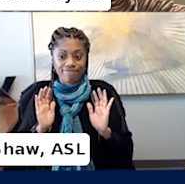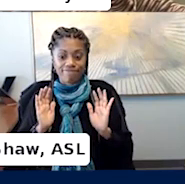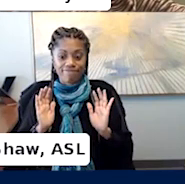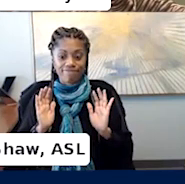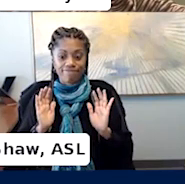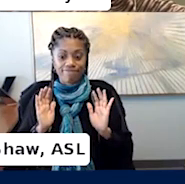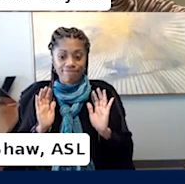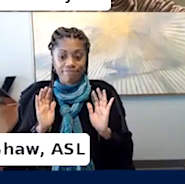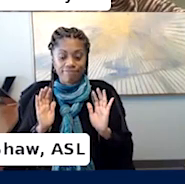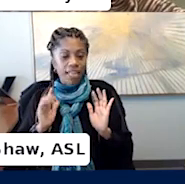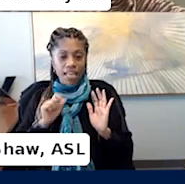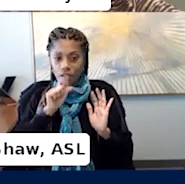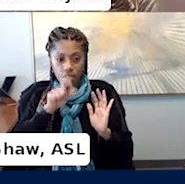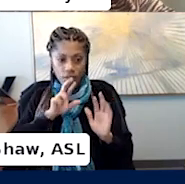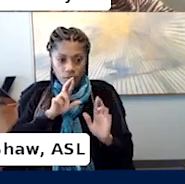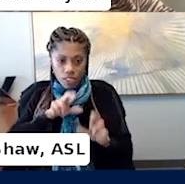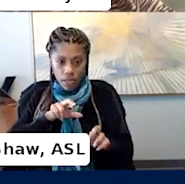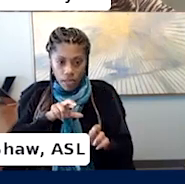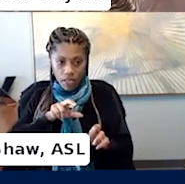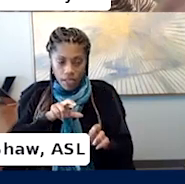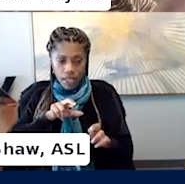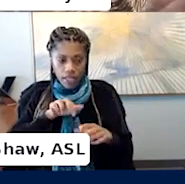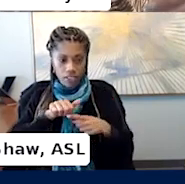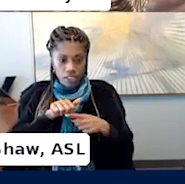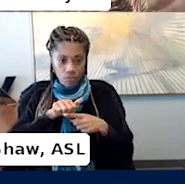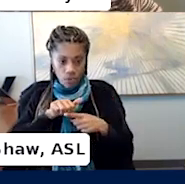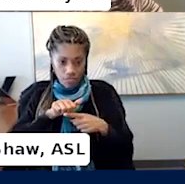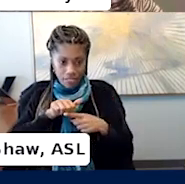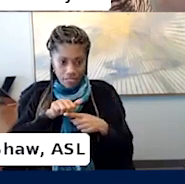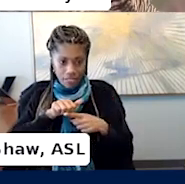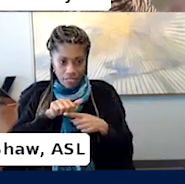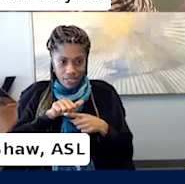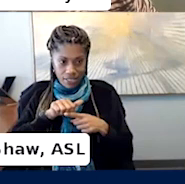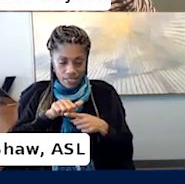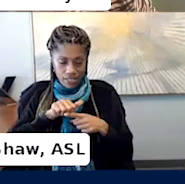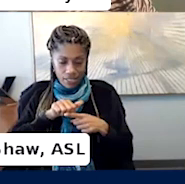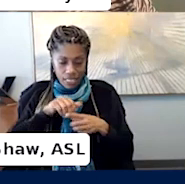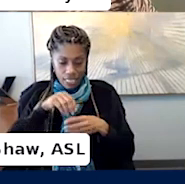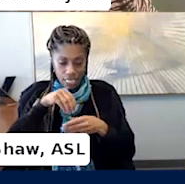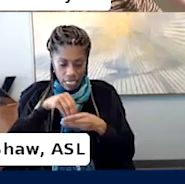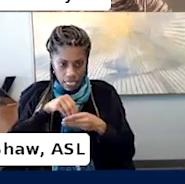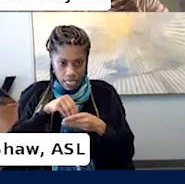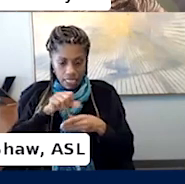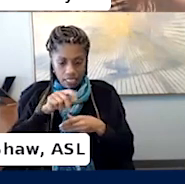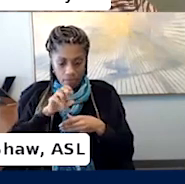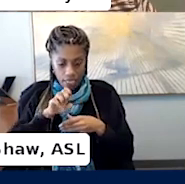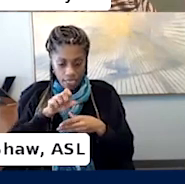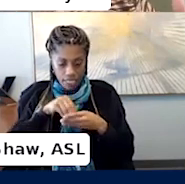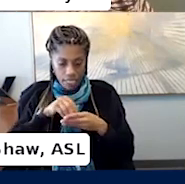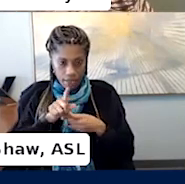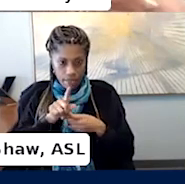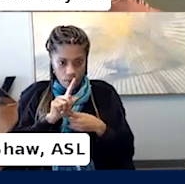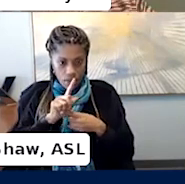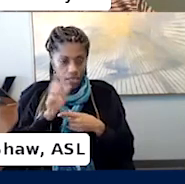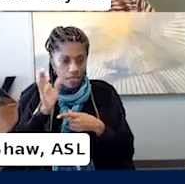respond. No, let's practice the act of actually being in the space and